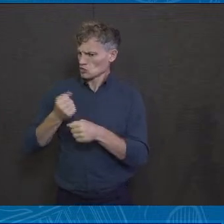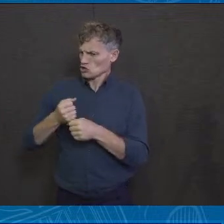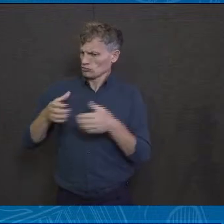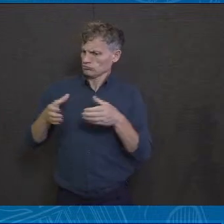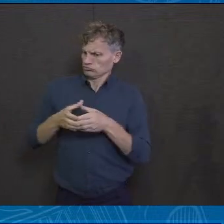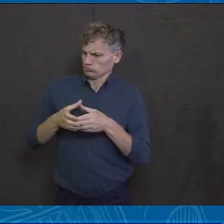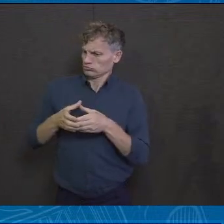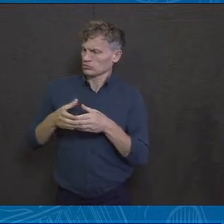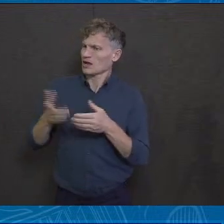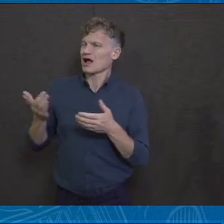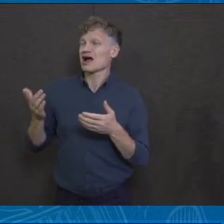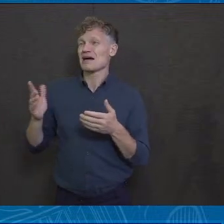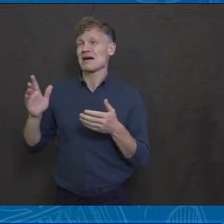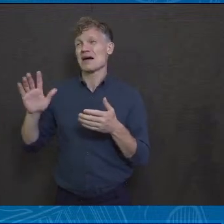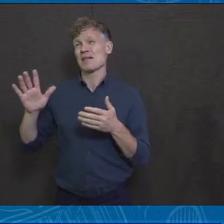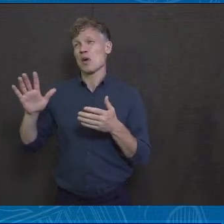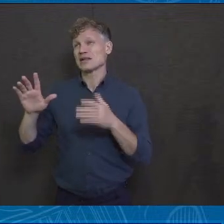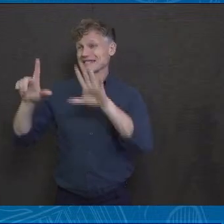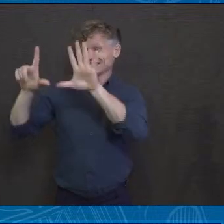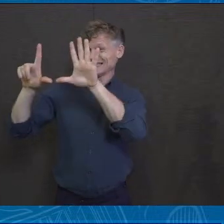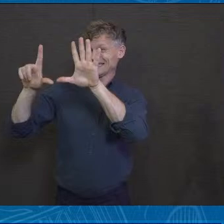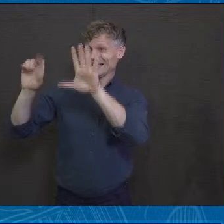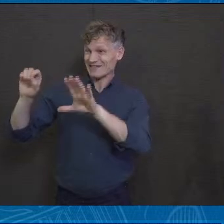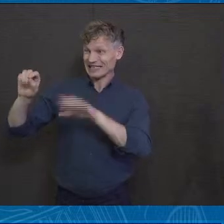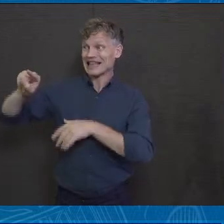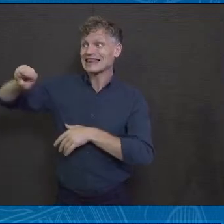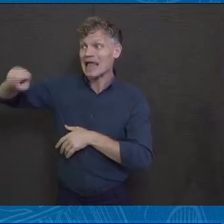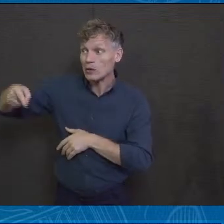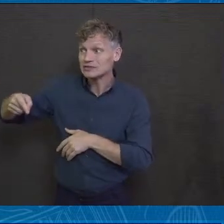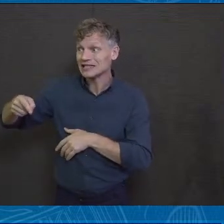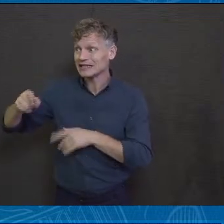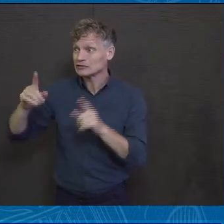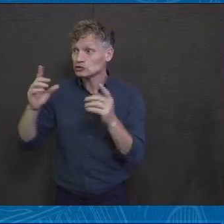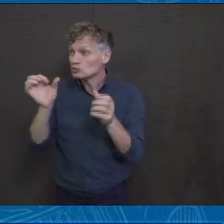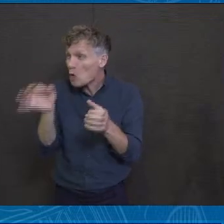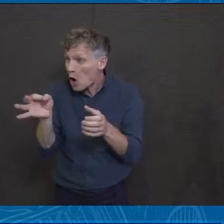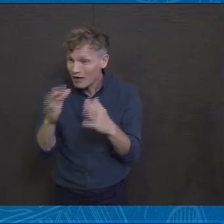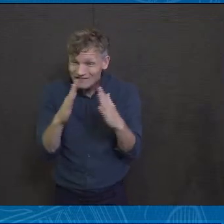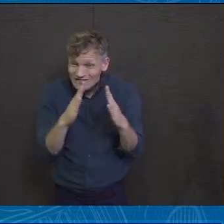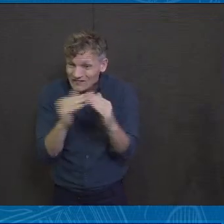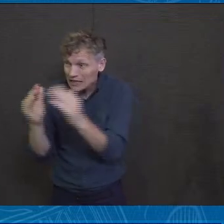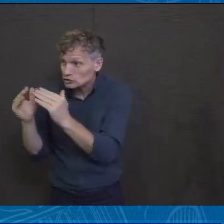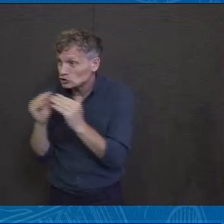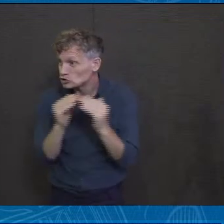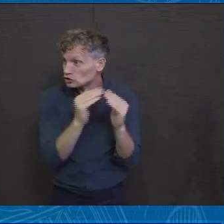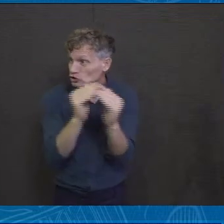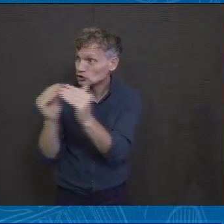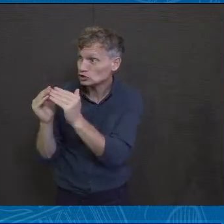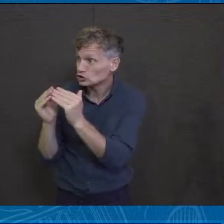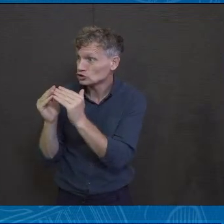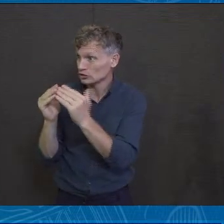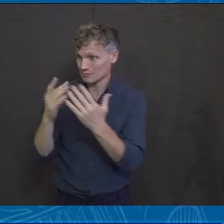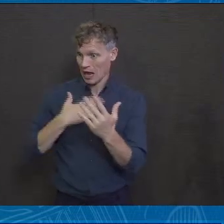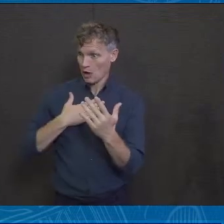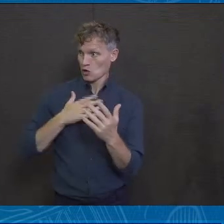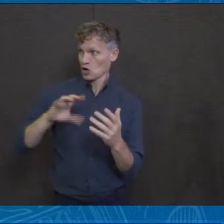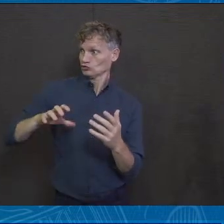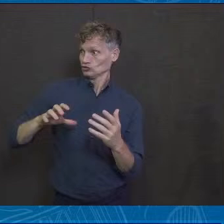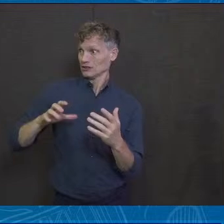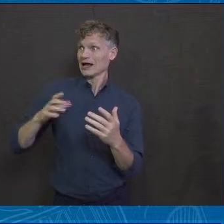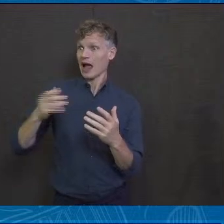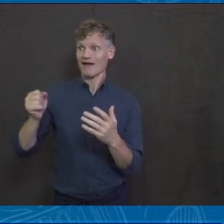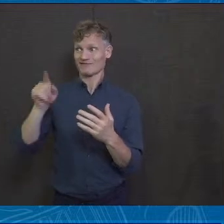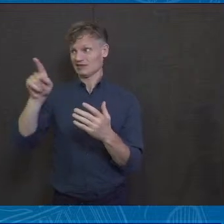about 70,000 villages that they prone for the list like flood, flash flood in our country. And